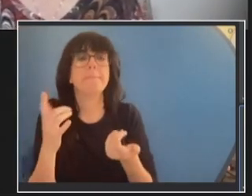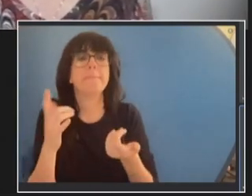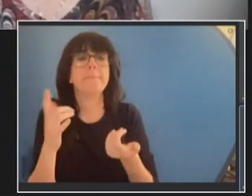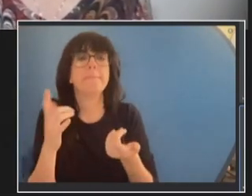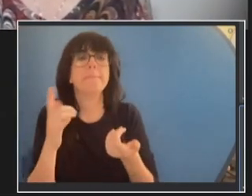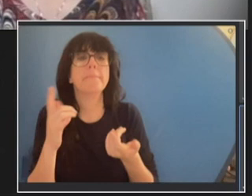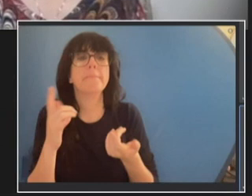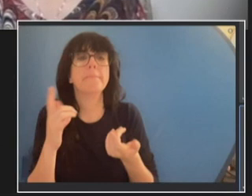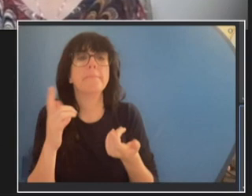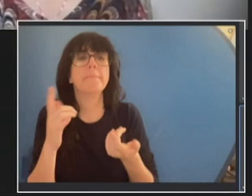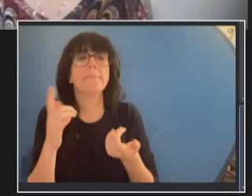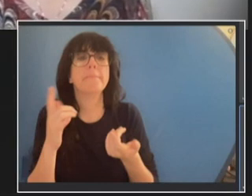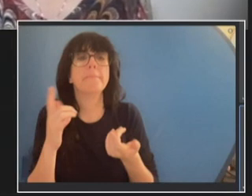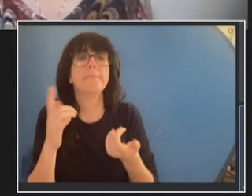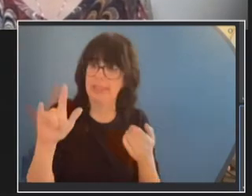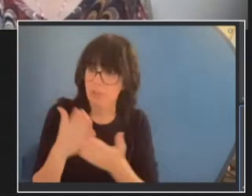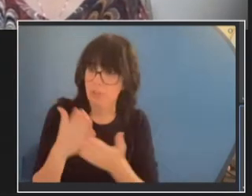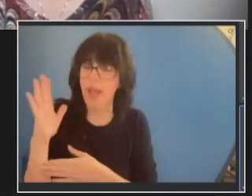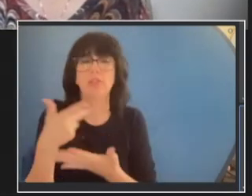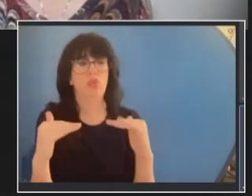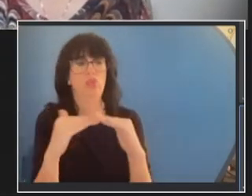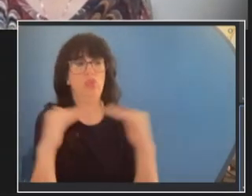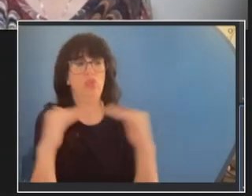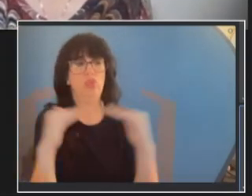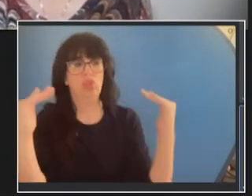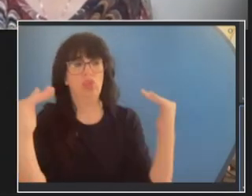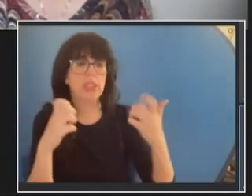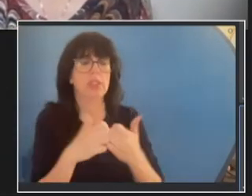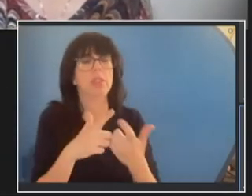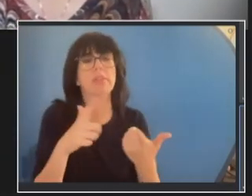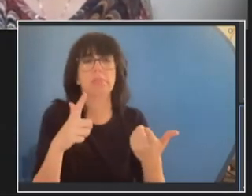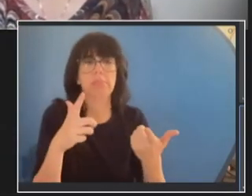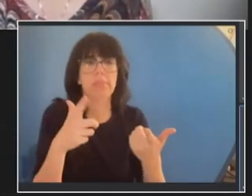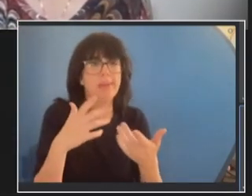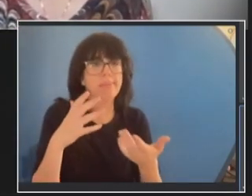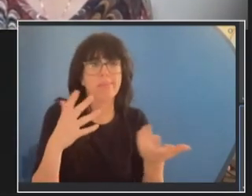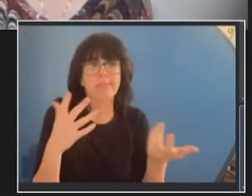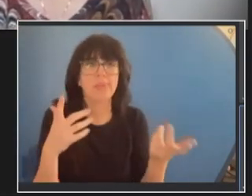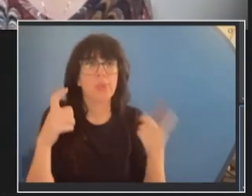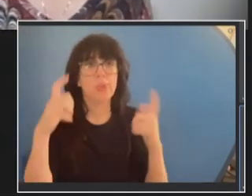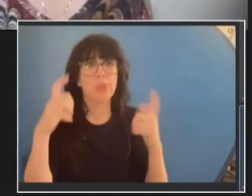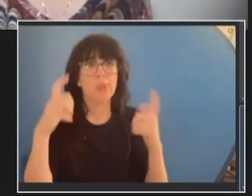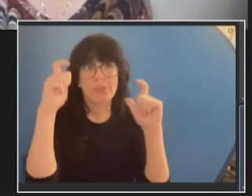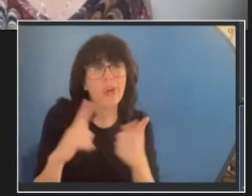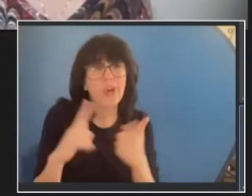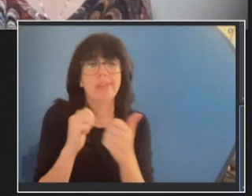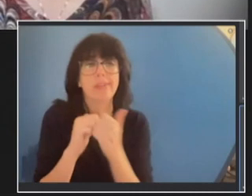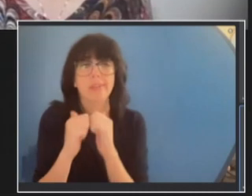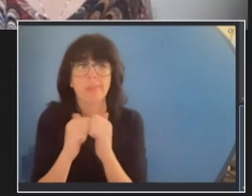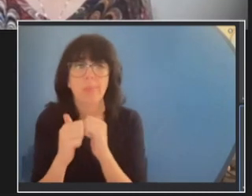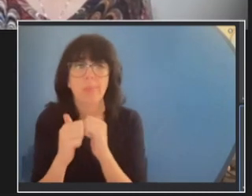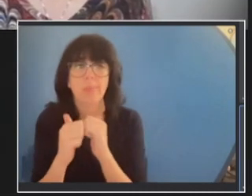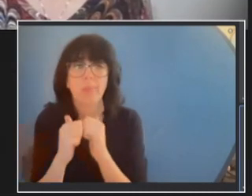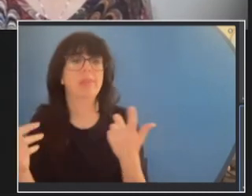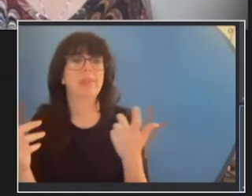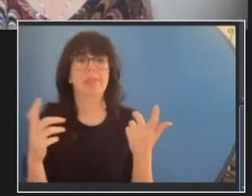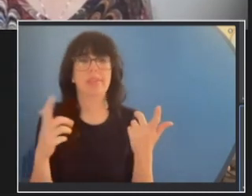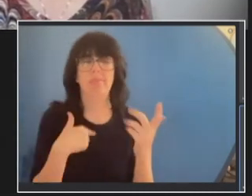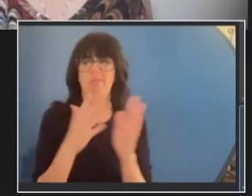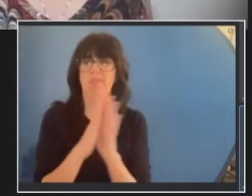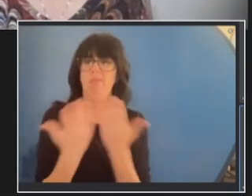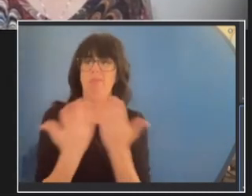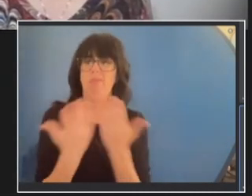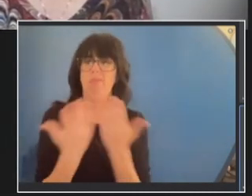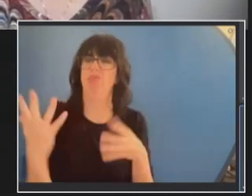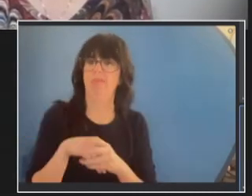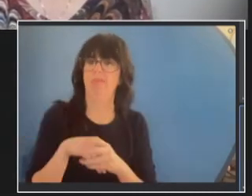social justice movements are music, sports, and photography. My books invite and poems invite study across